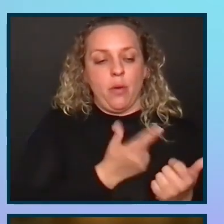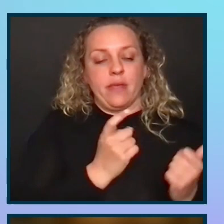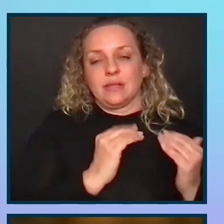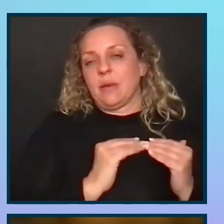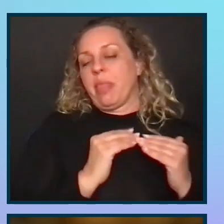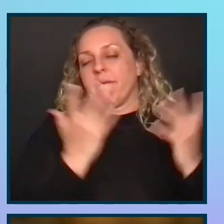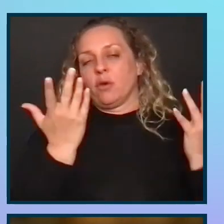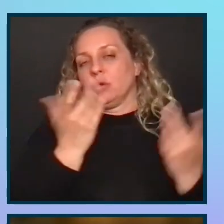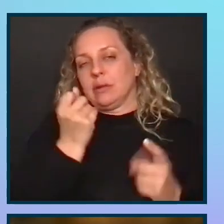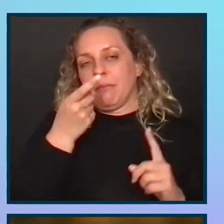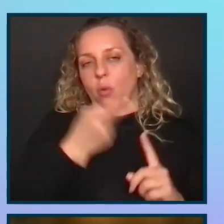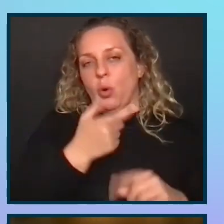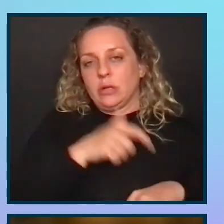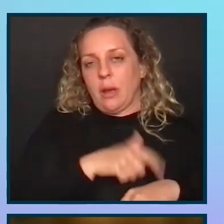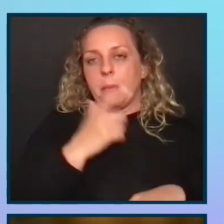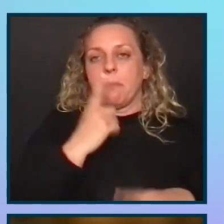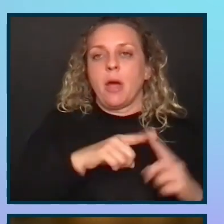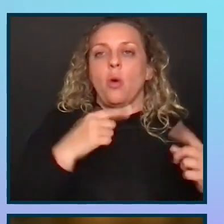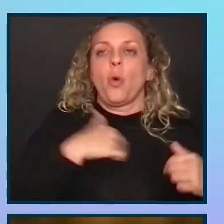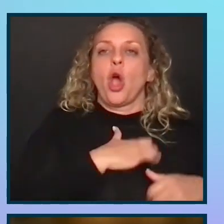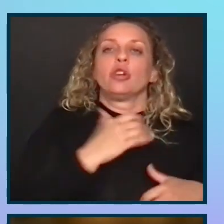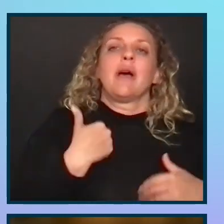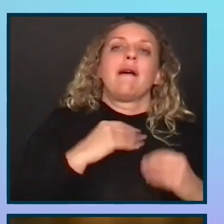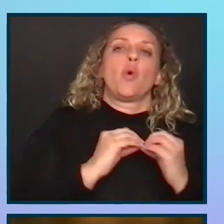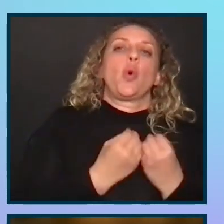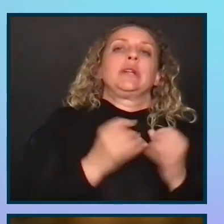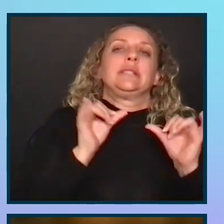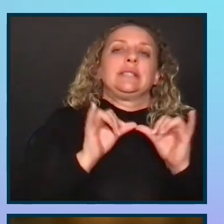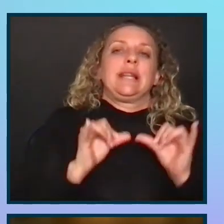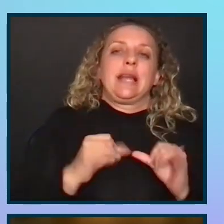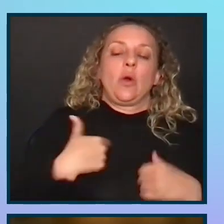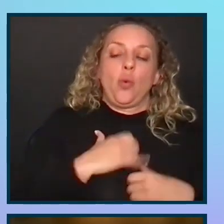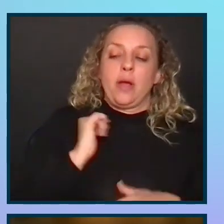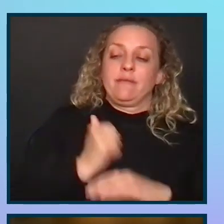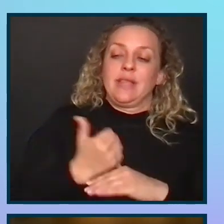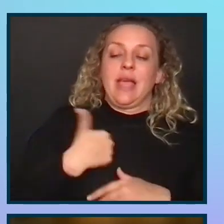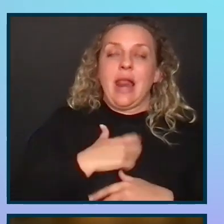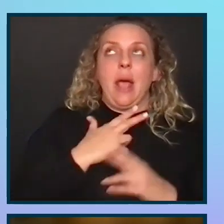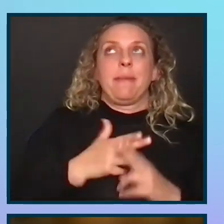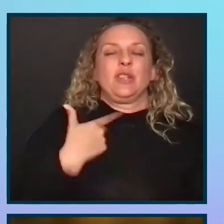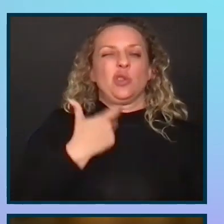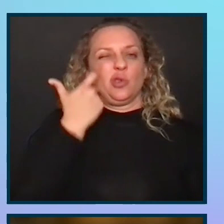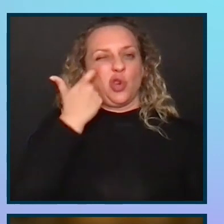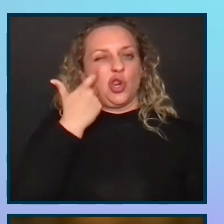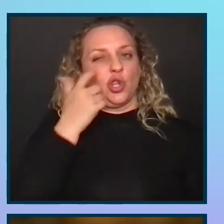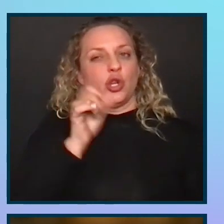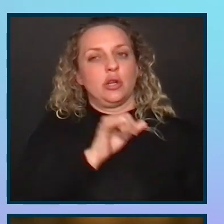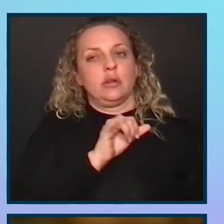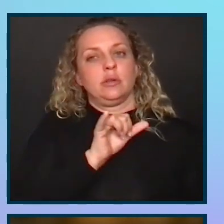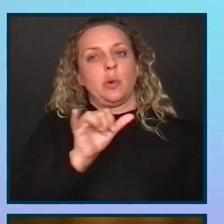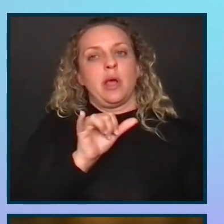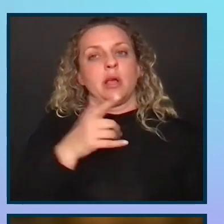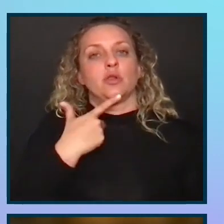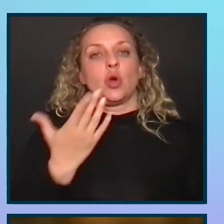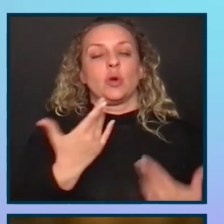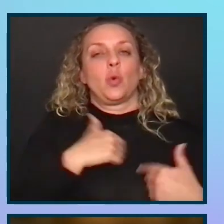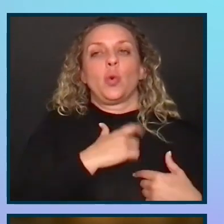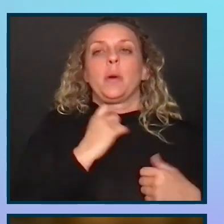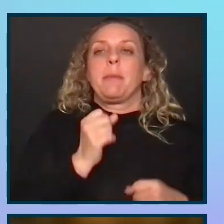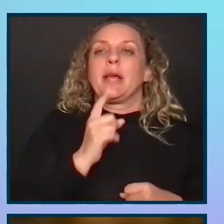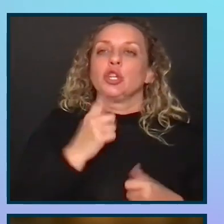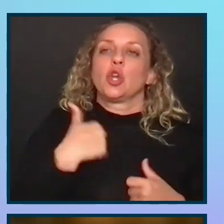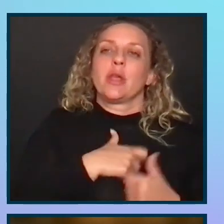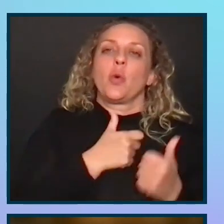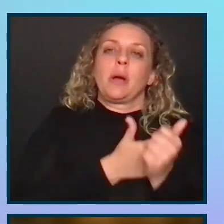level. We also have organizational standards that we may have set, and I mentioned those earlier too. So here's where we would make sure that